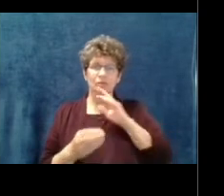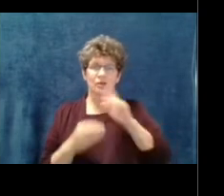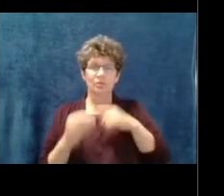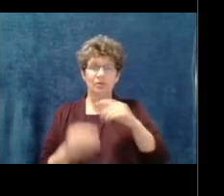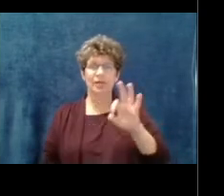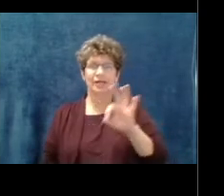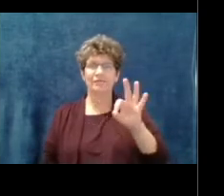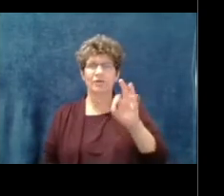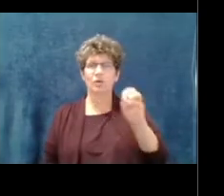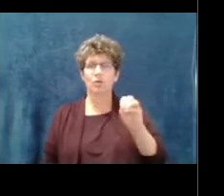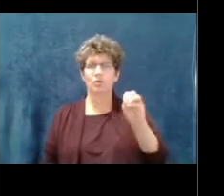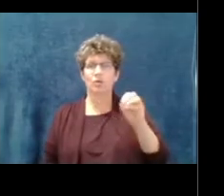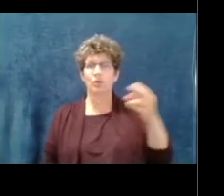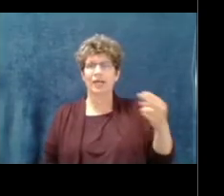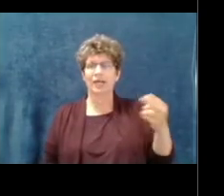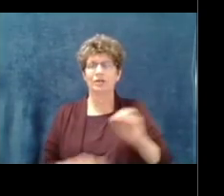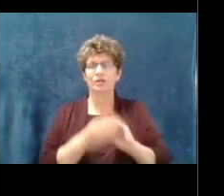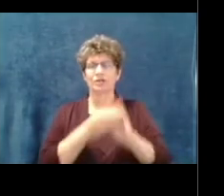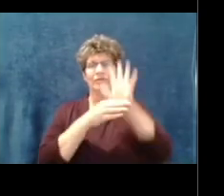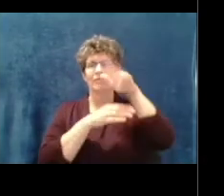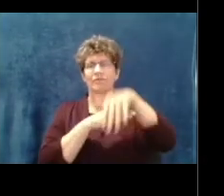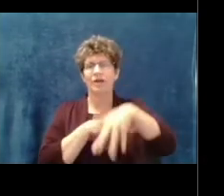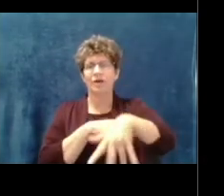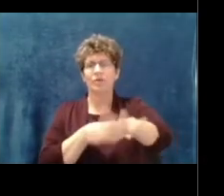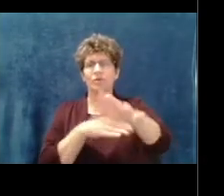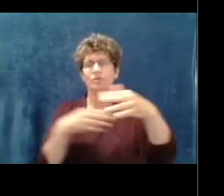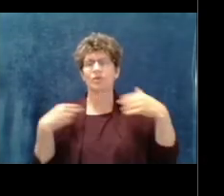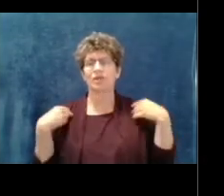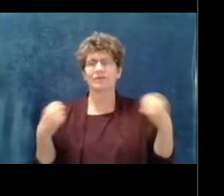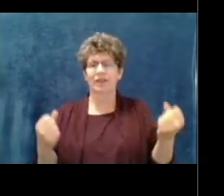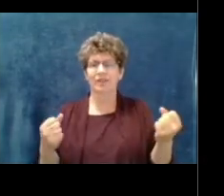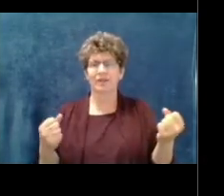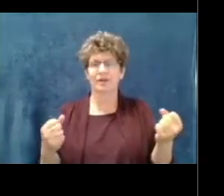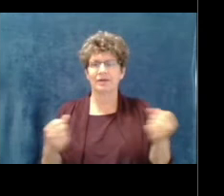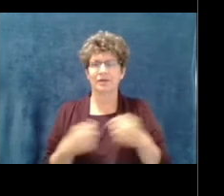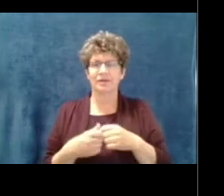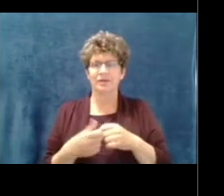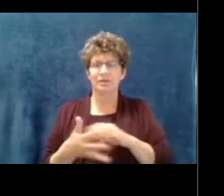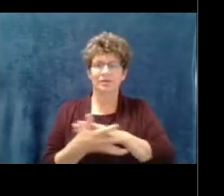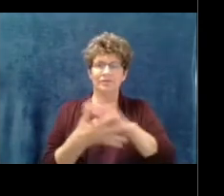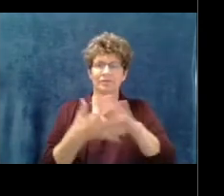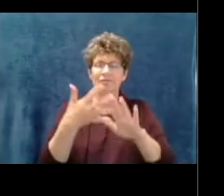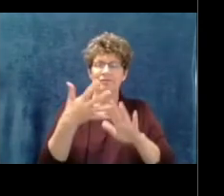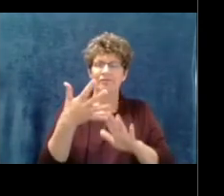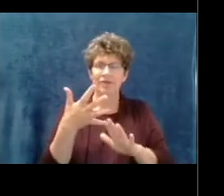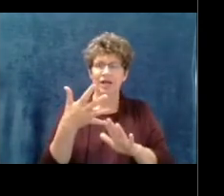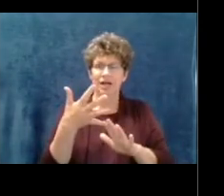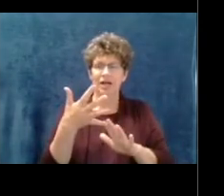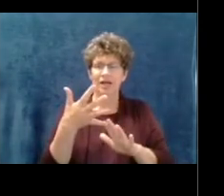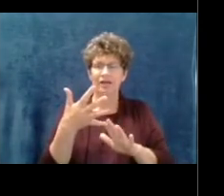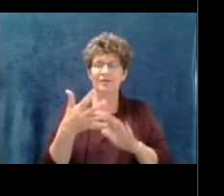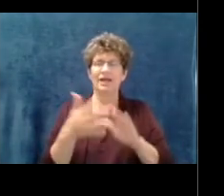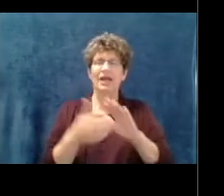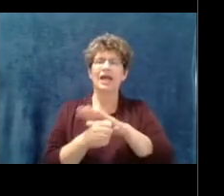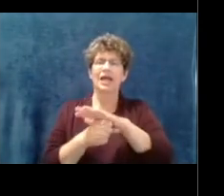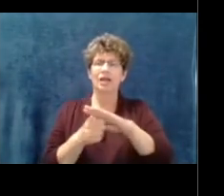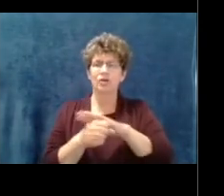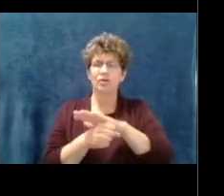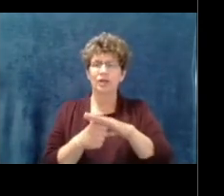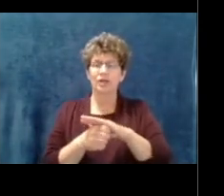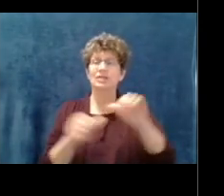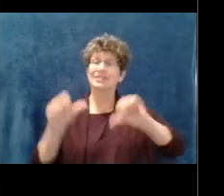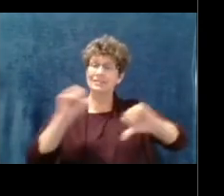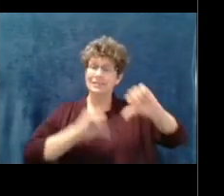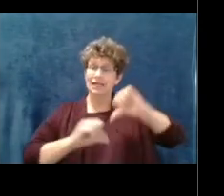Health. So in Fountain of Health, we draw on these 5 core scientifically backed up areas that can be helpful in